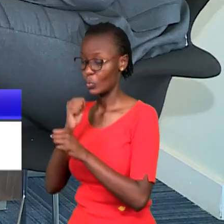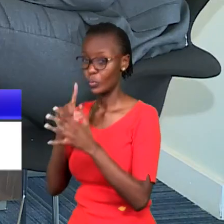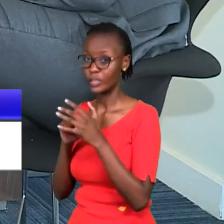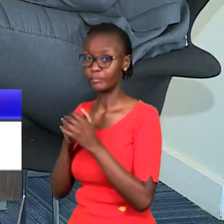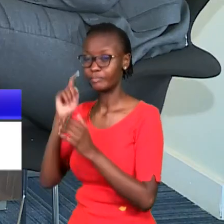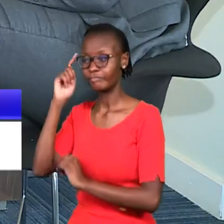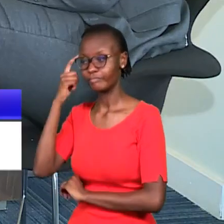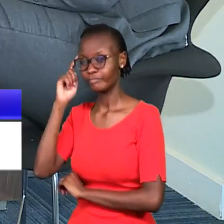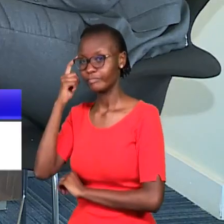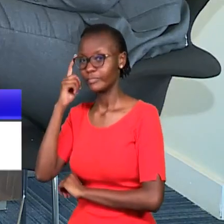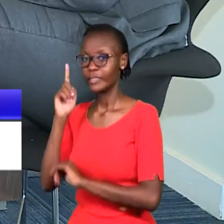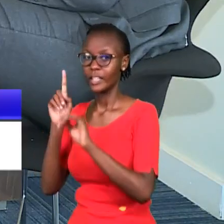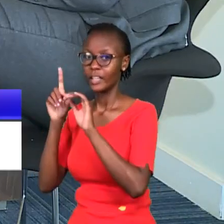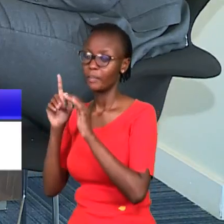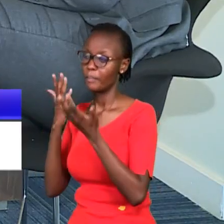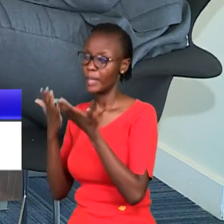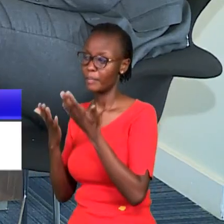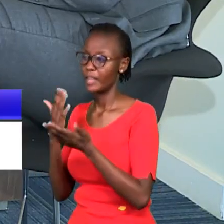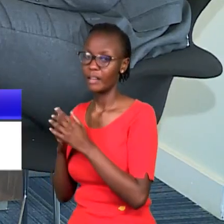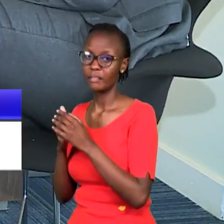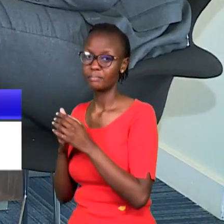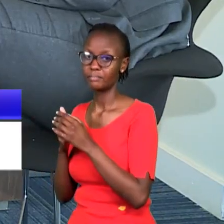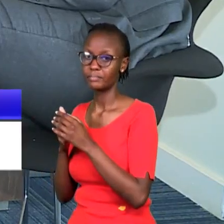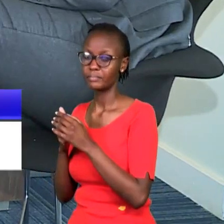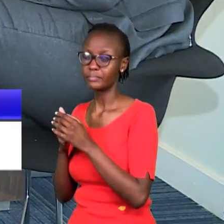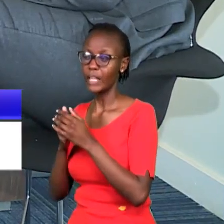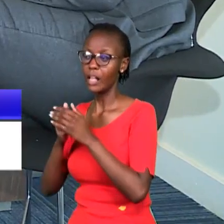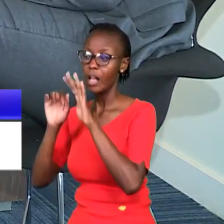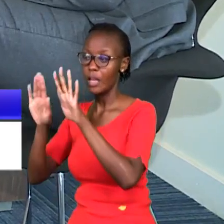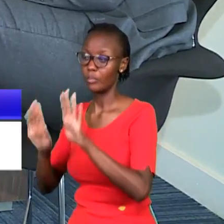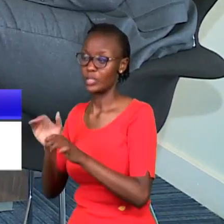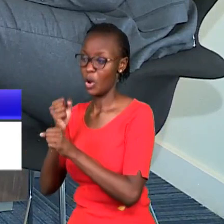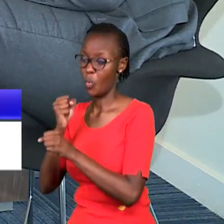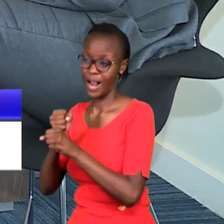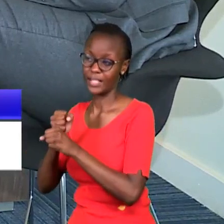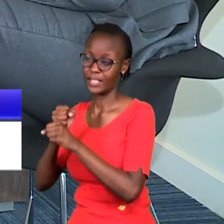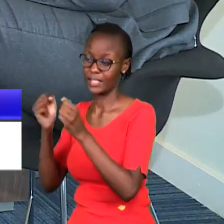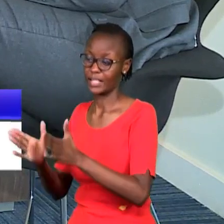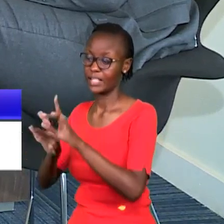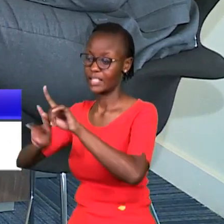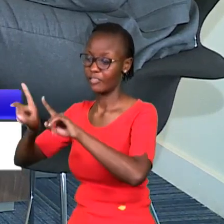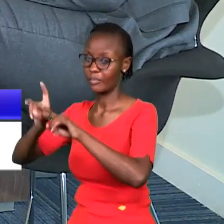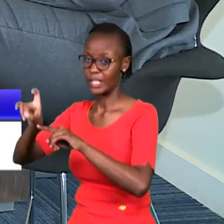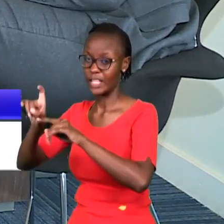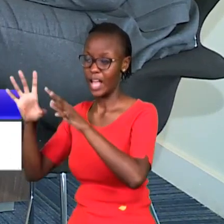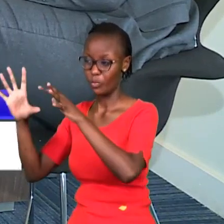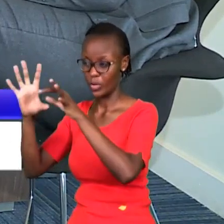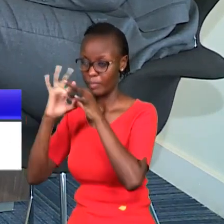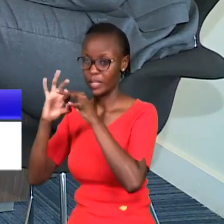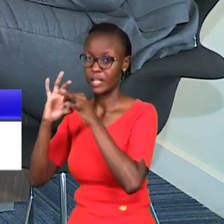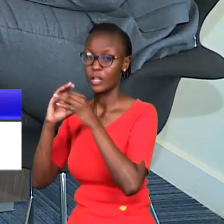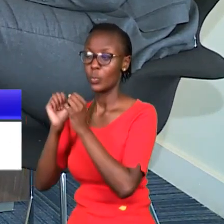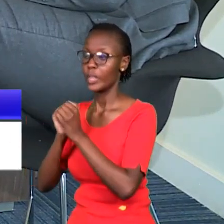that essential workers still needed to move. So we partnered with our medics